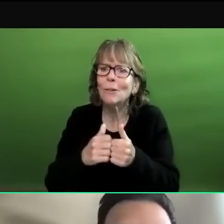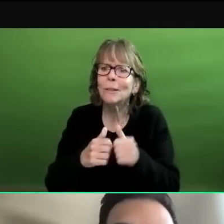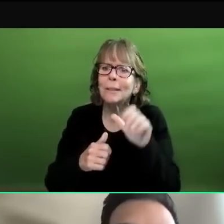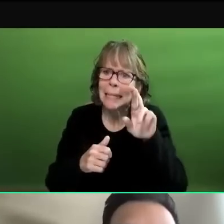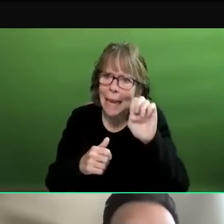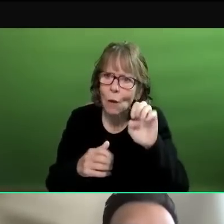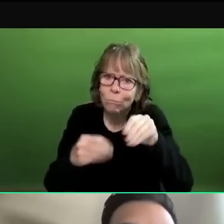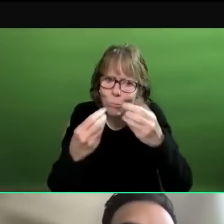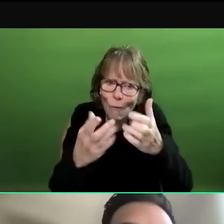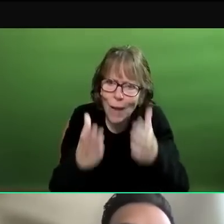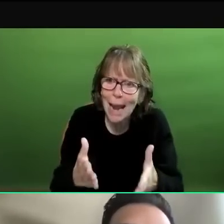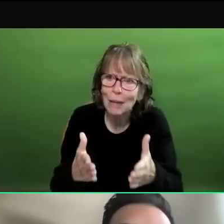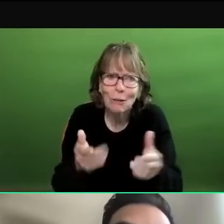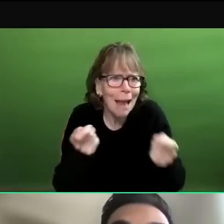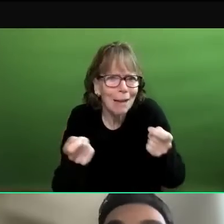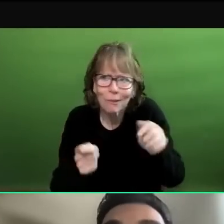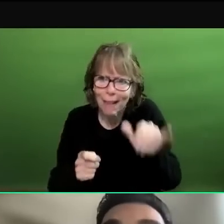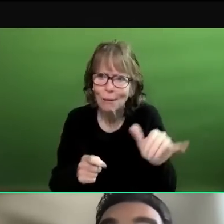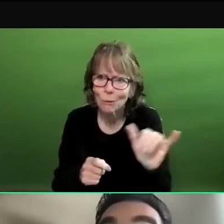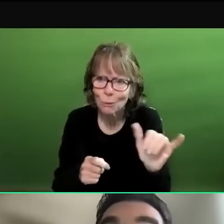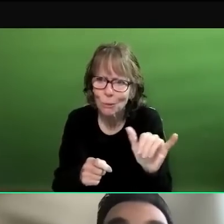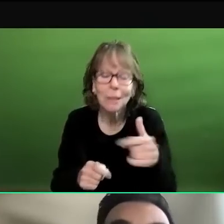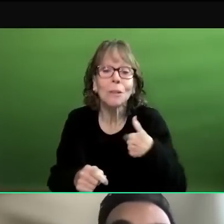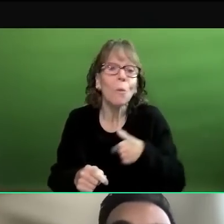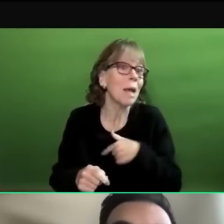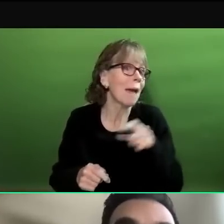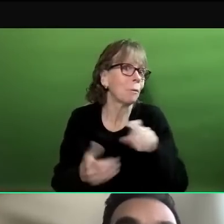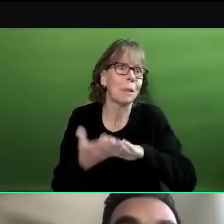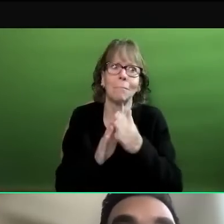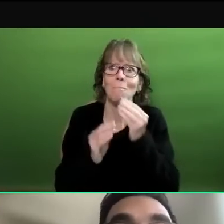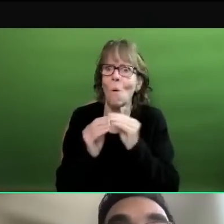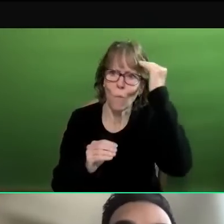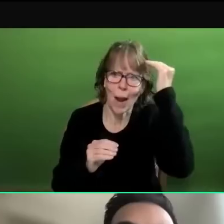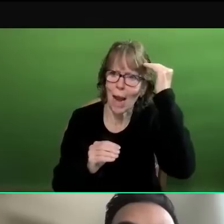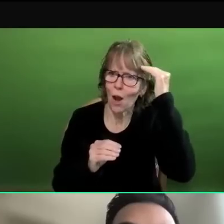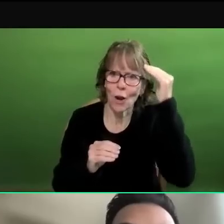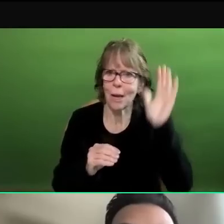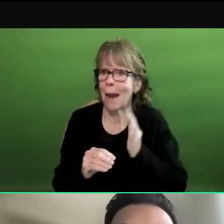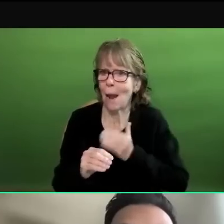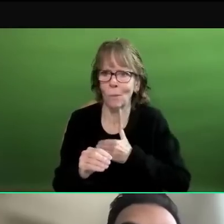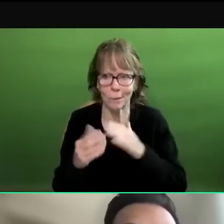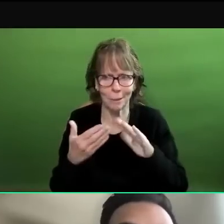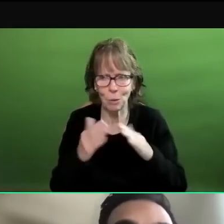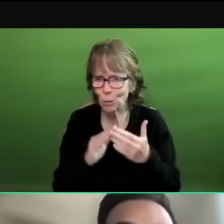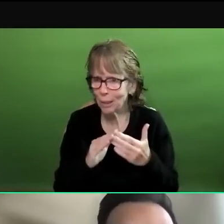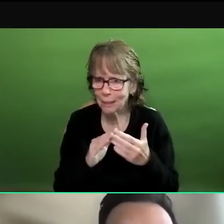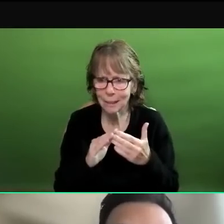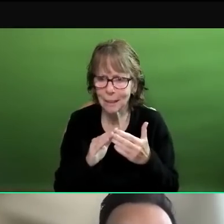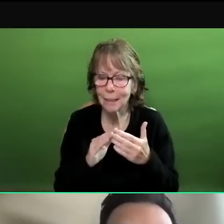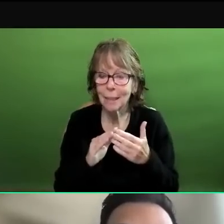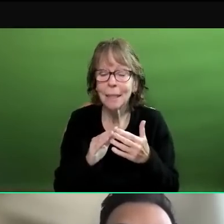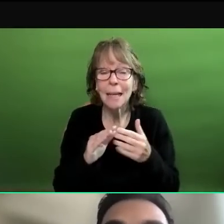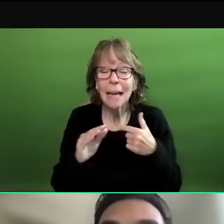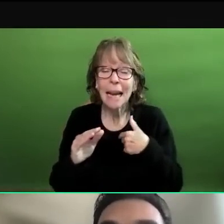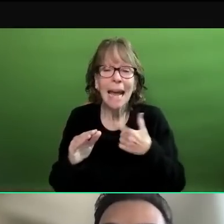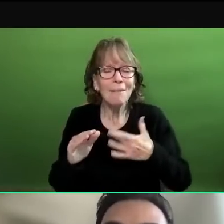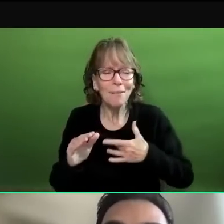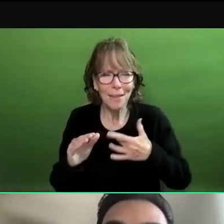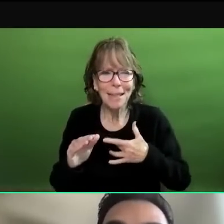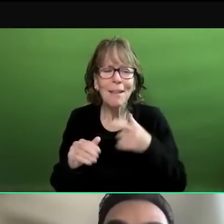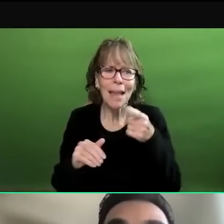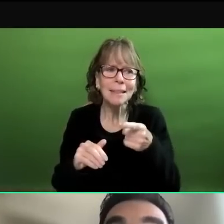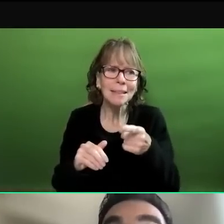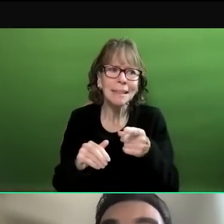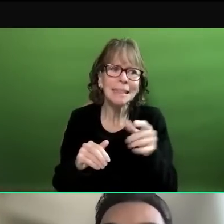is there and something that, we need to be more aware of in the community, but also I think it's very similarly